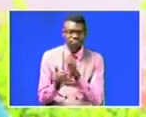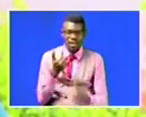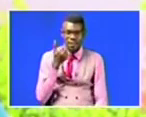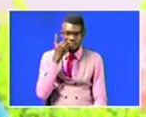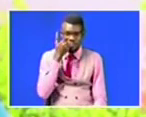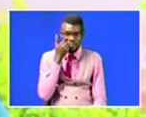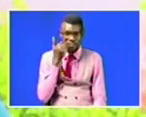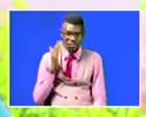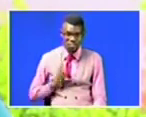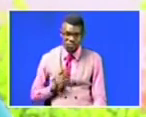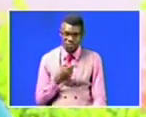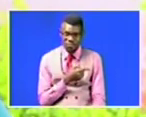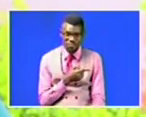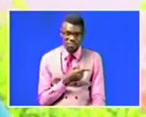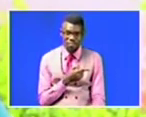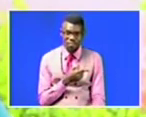knowing that